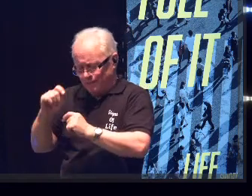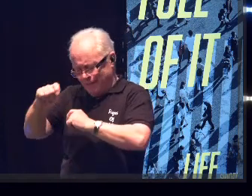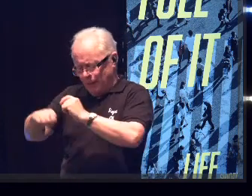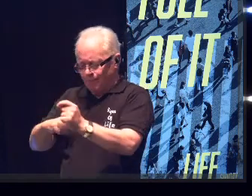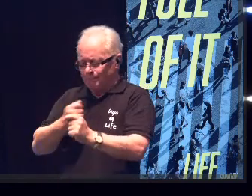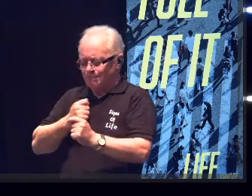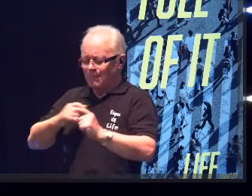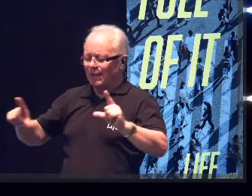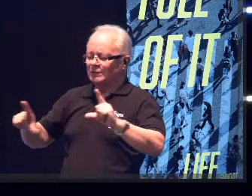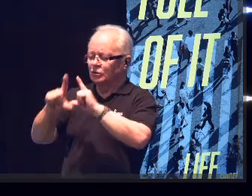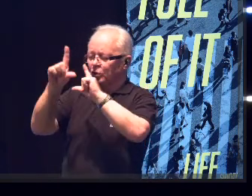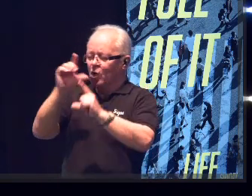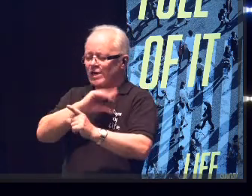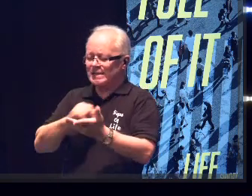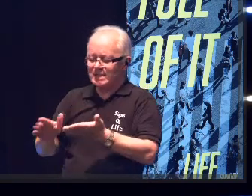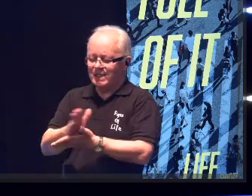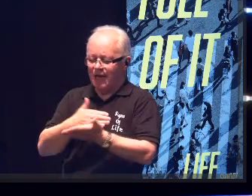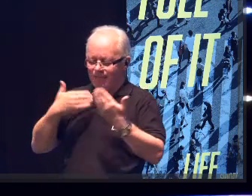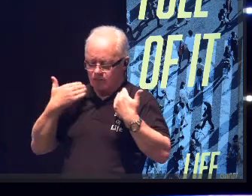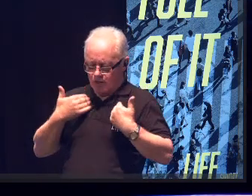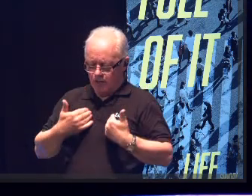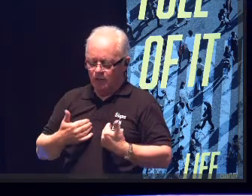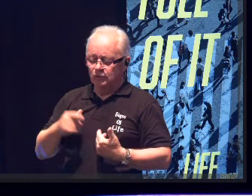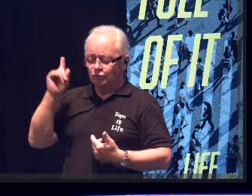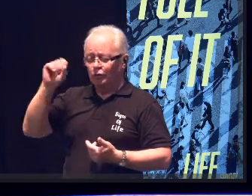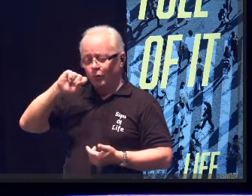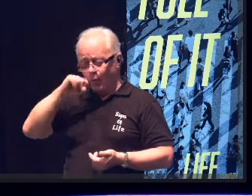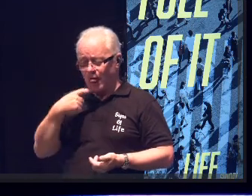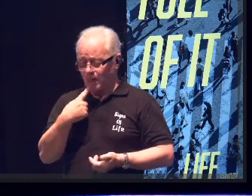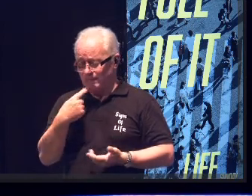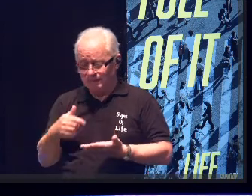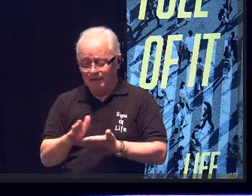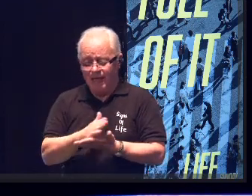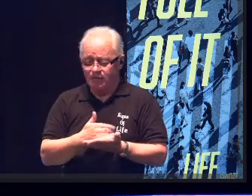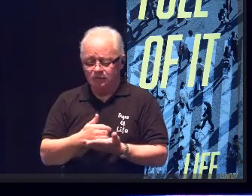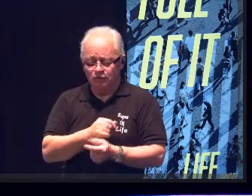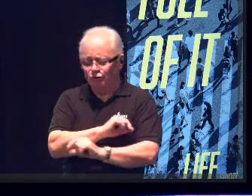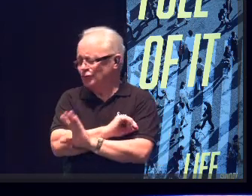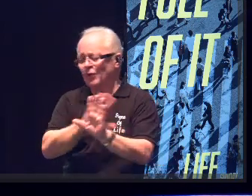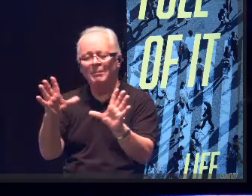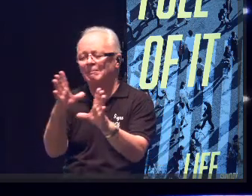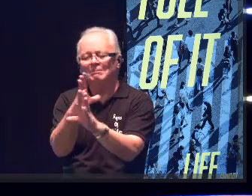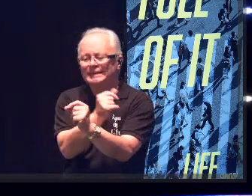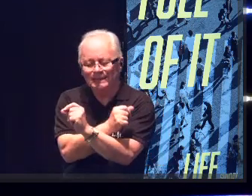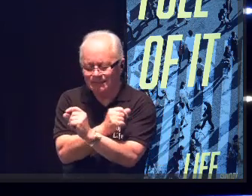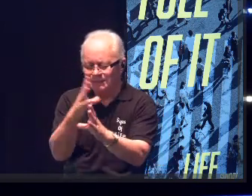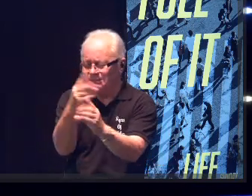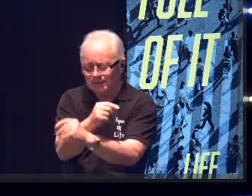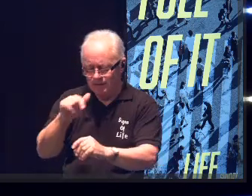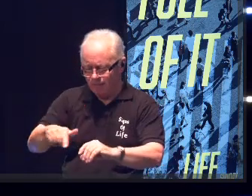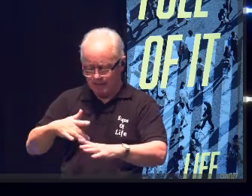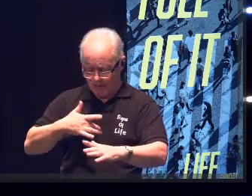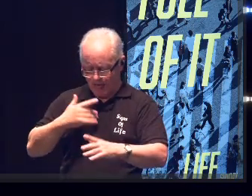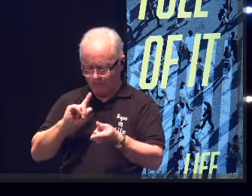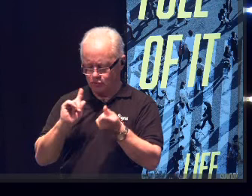you'll be saved. Don't miss this moment. Don't miss this life-changing